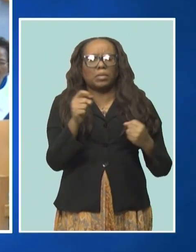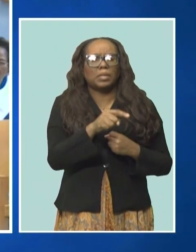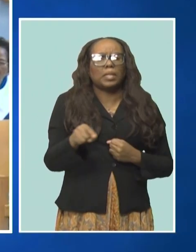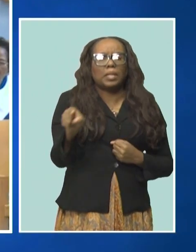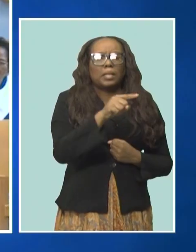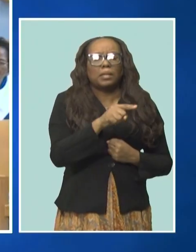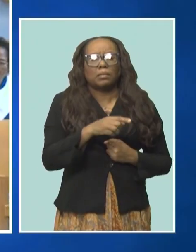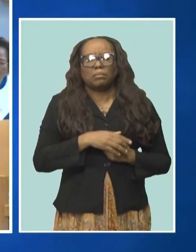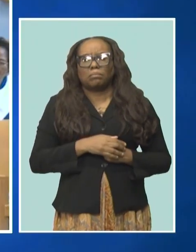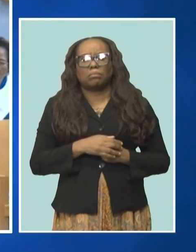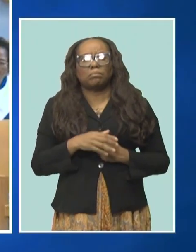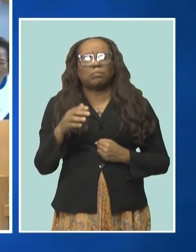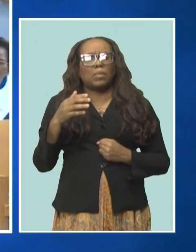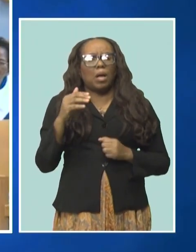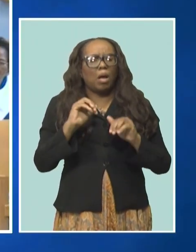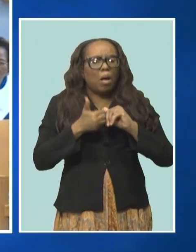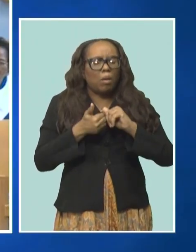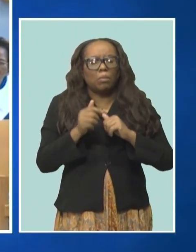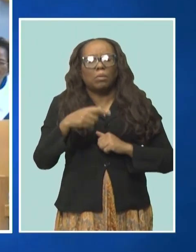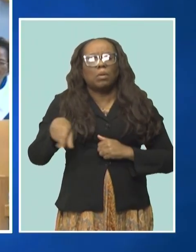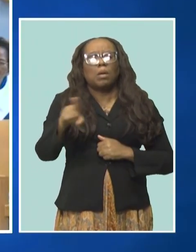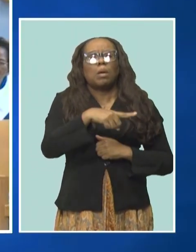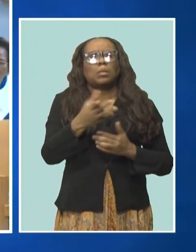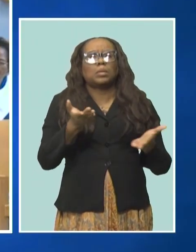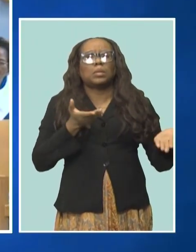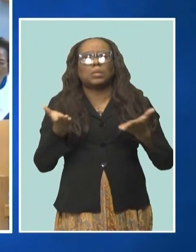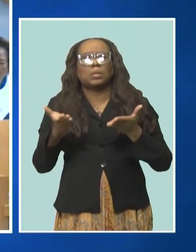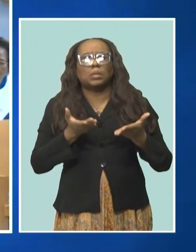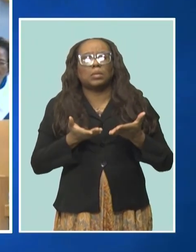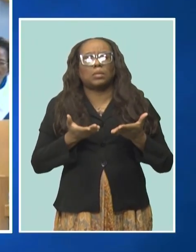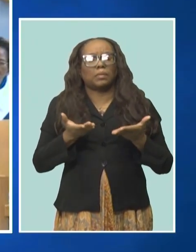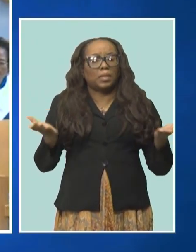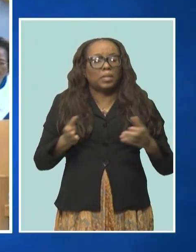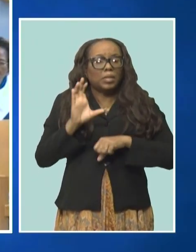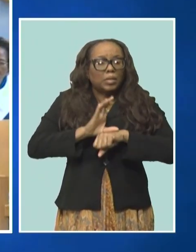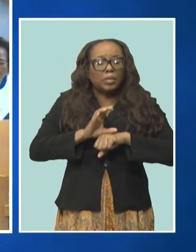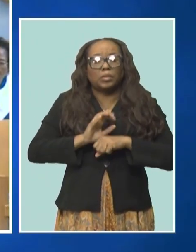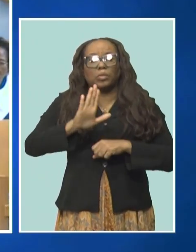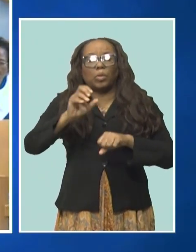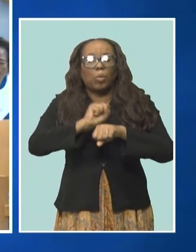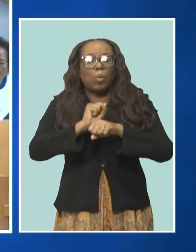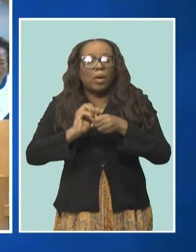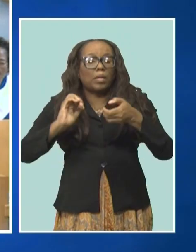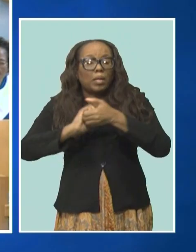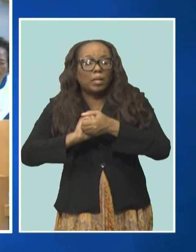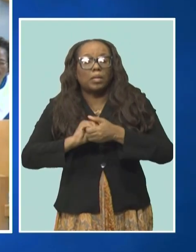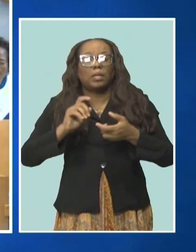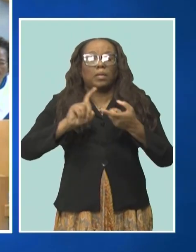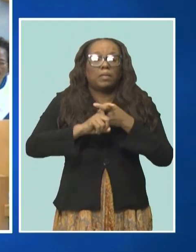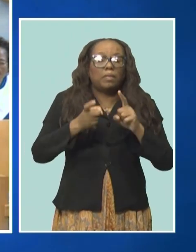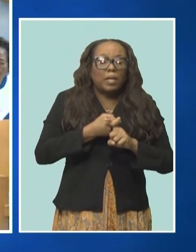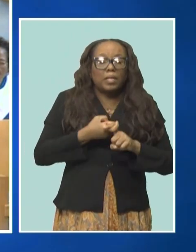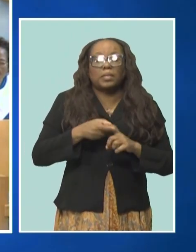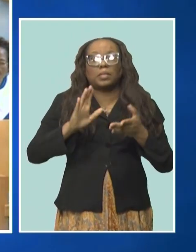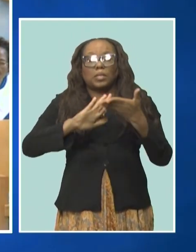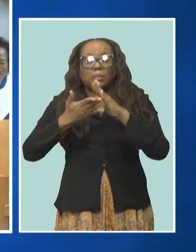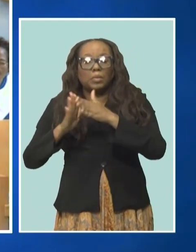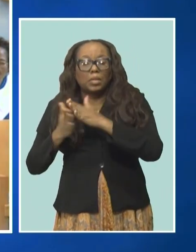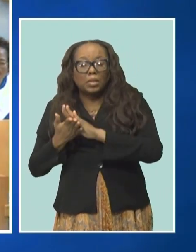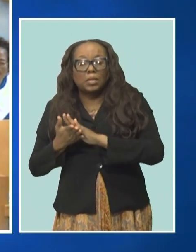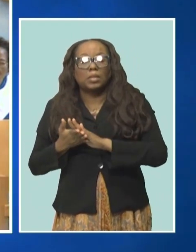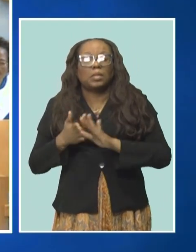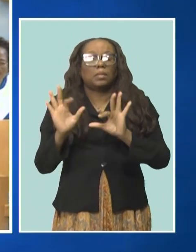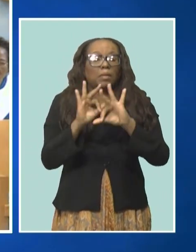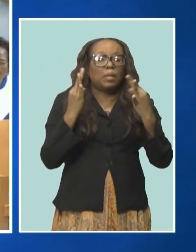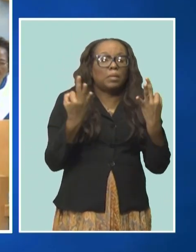give sterling service to their flocks, their workmates, their families, their friends, their communities, and to their